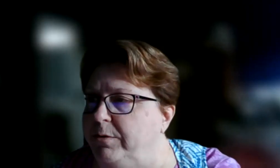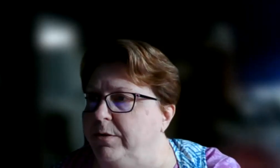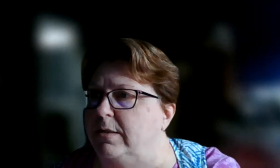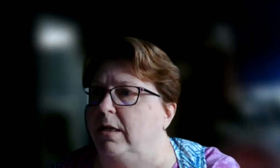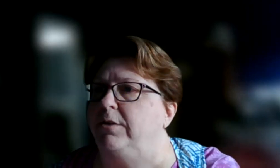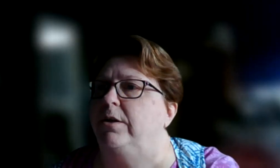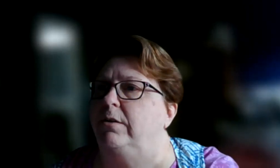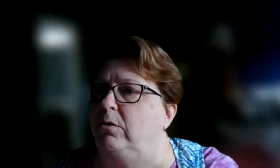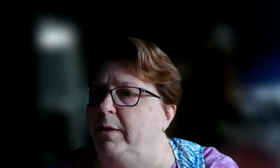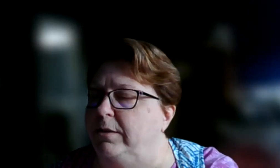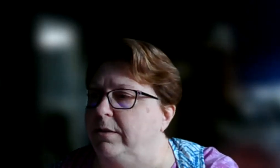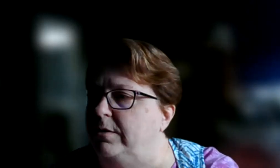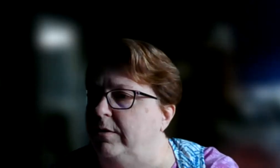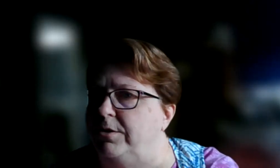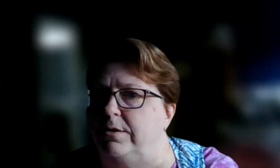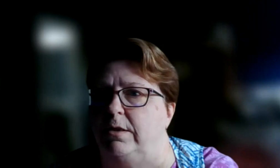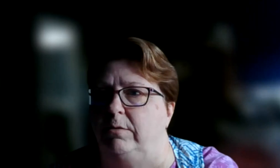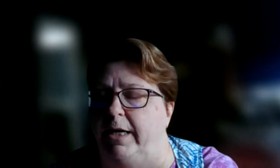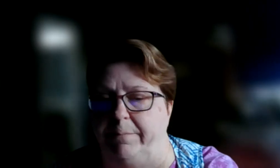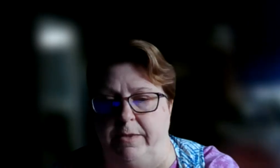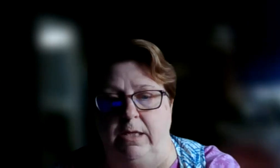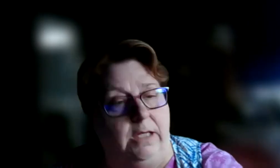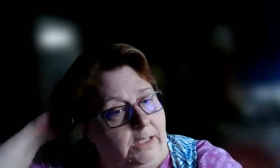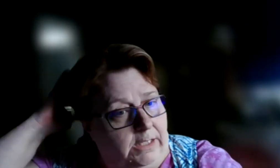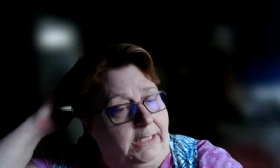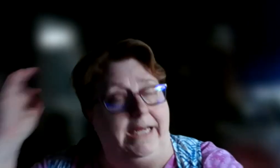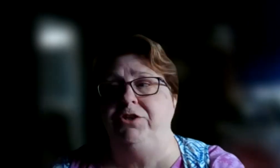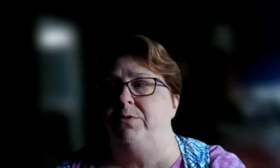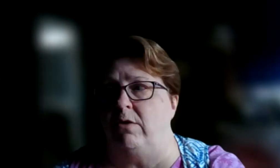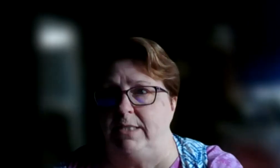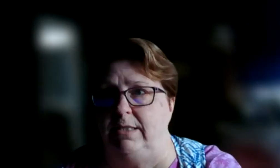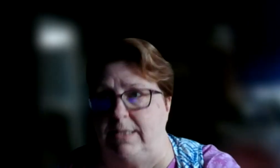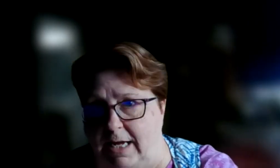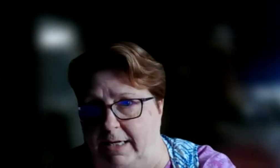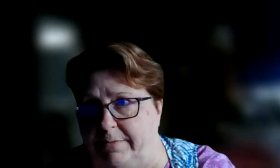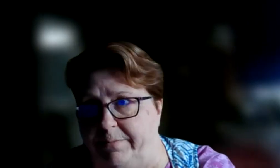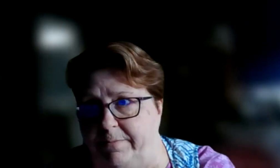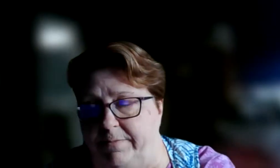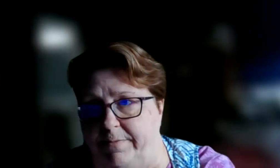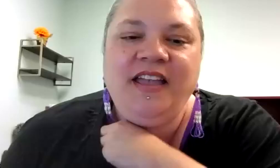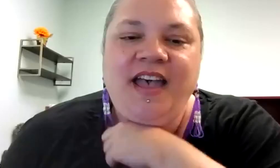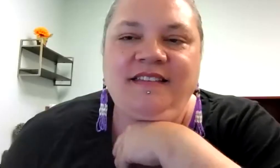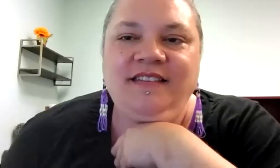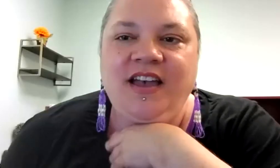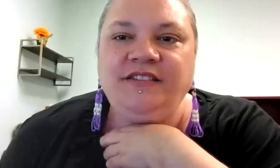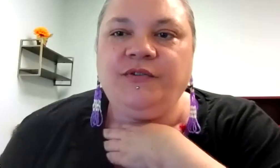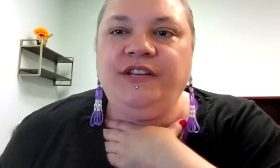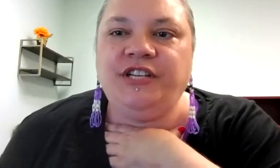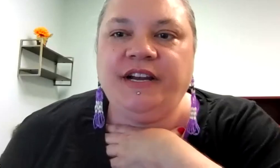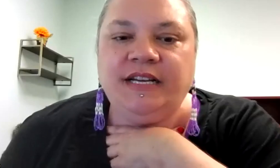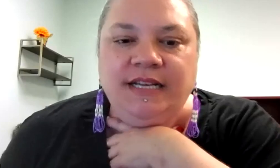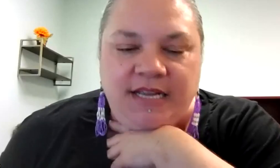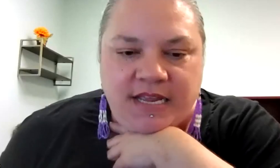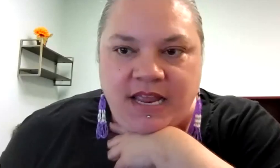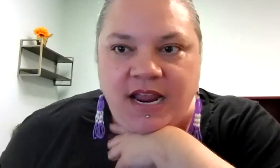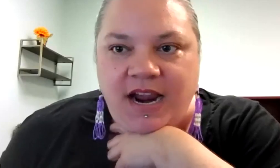I should be able to do the slideshow. Oh my goodness gracious. Okay. Can you now see the slide? Not yet. Not got a screen